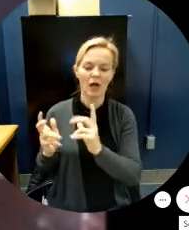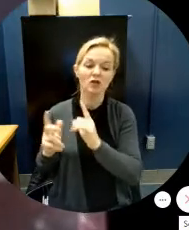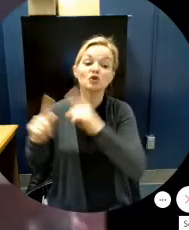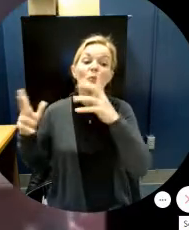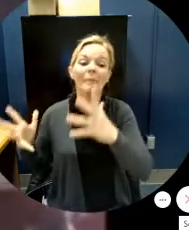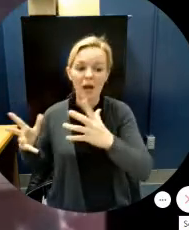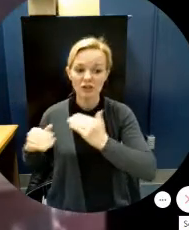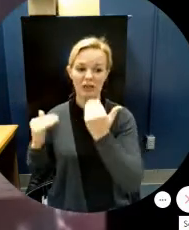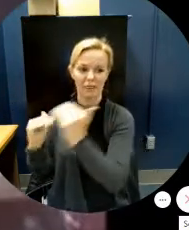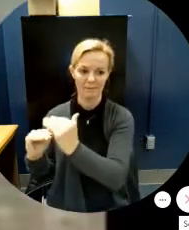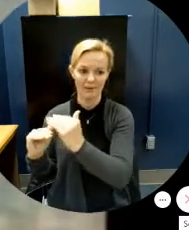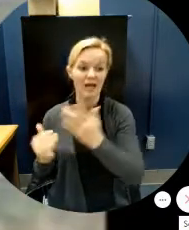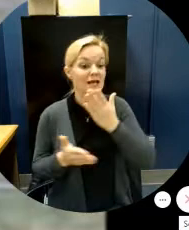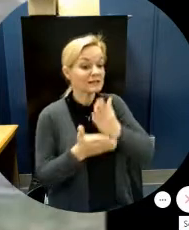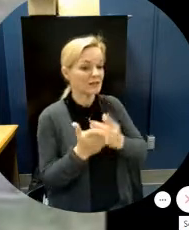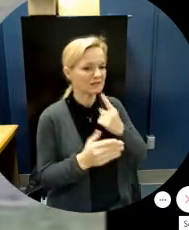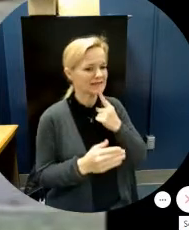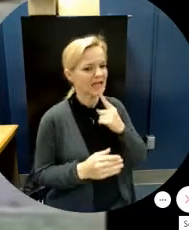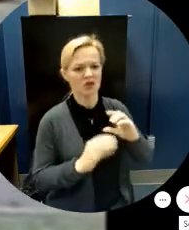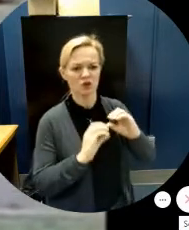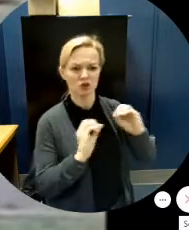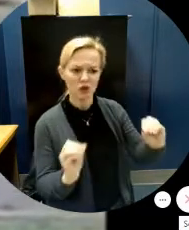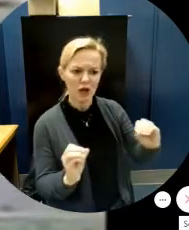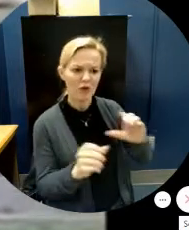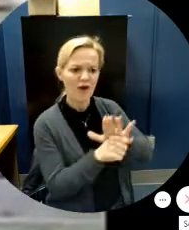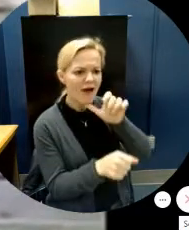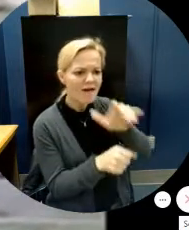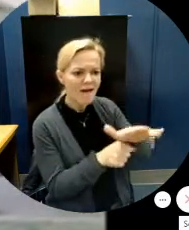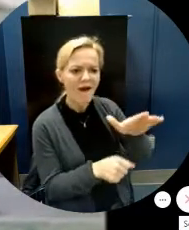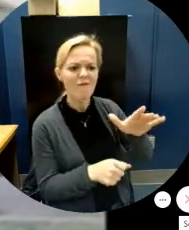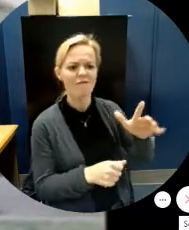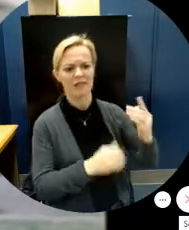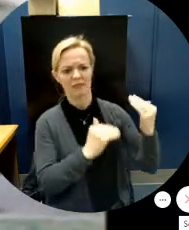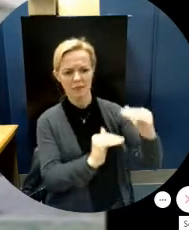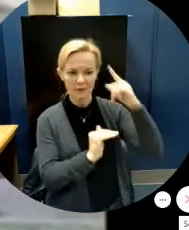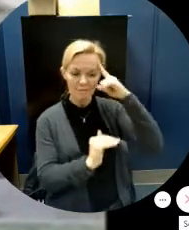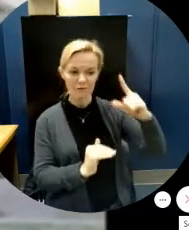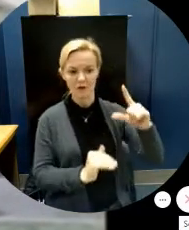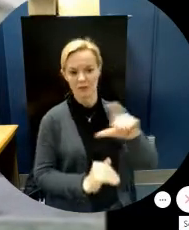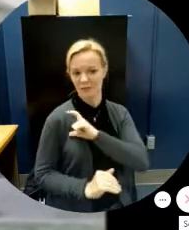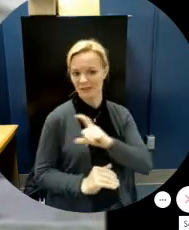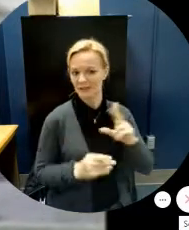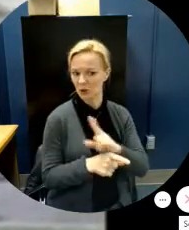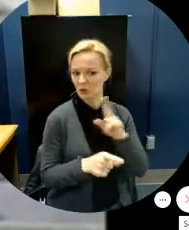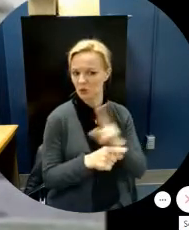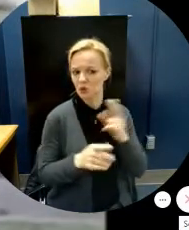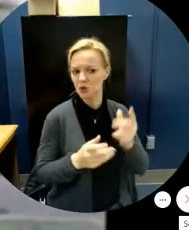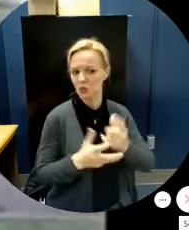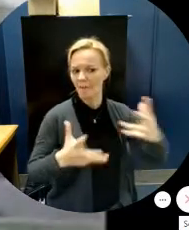thing. It is unlikely that we will ever disarm the police.